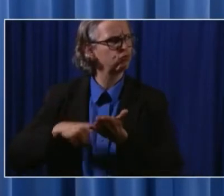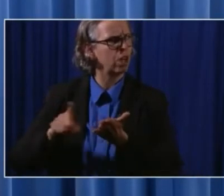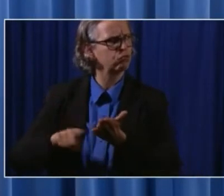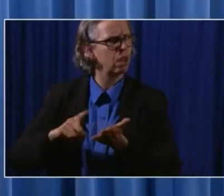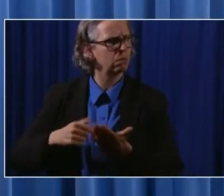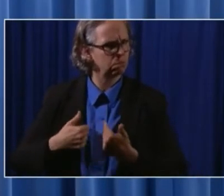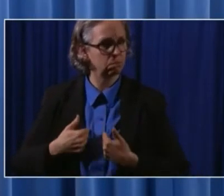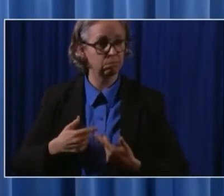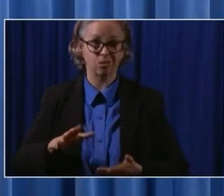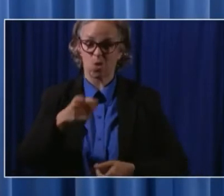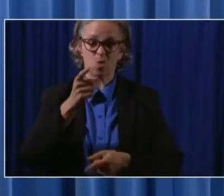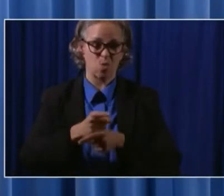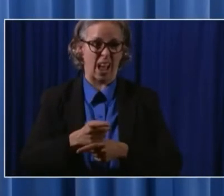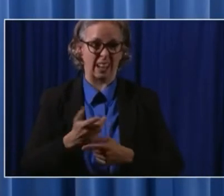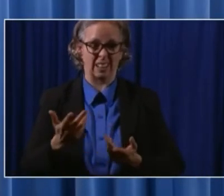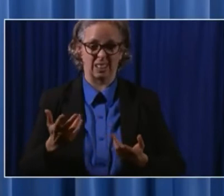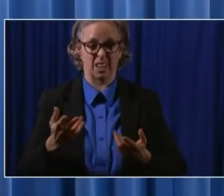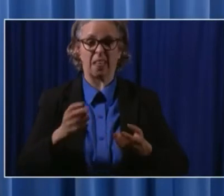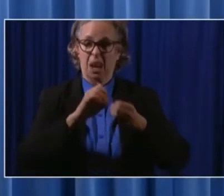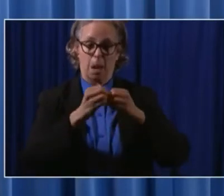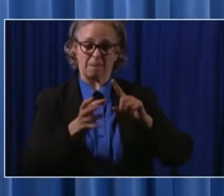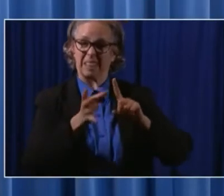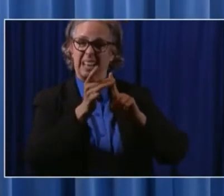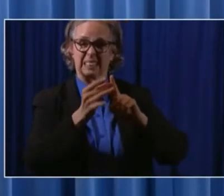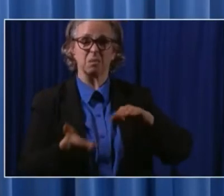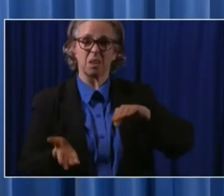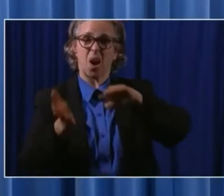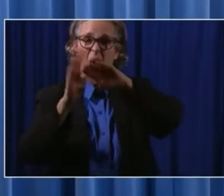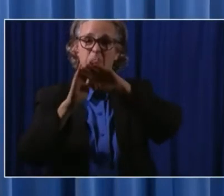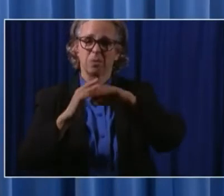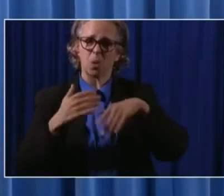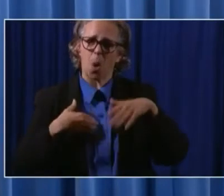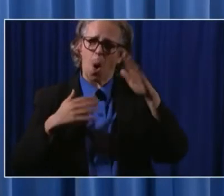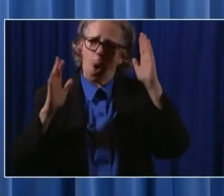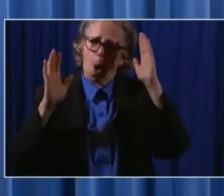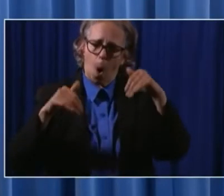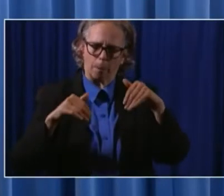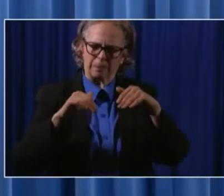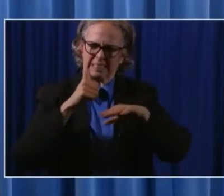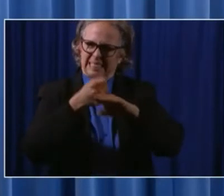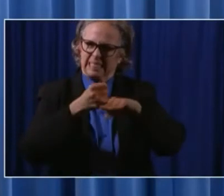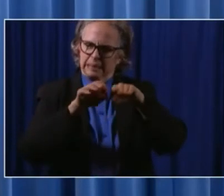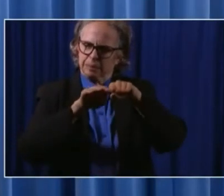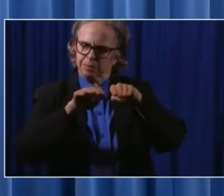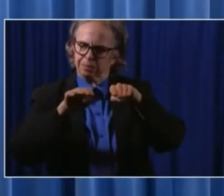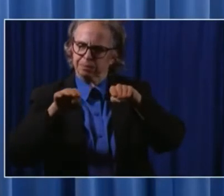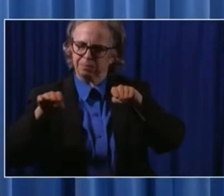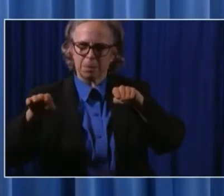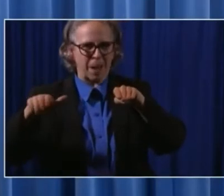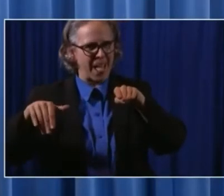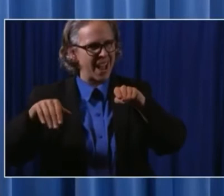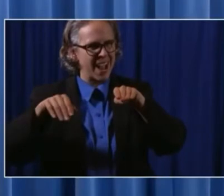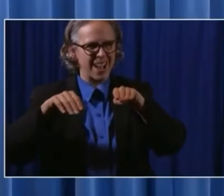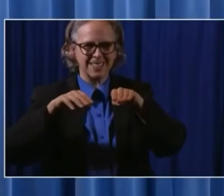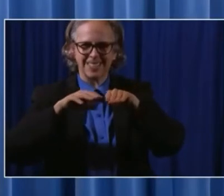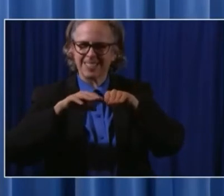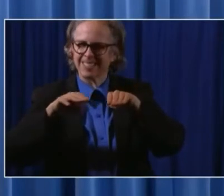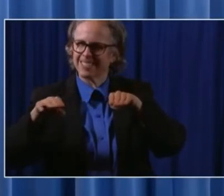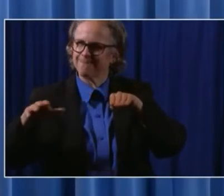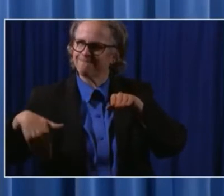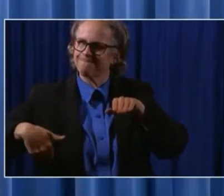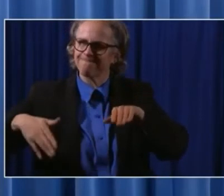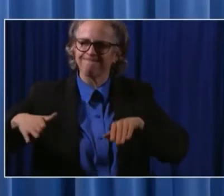cases. We hope we've hit a plateau, but we don't know whether we really have or not. So I think the hospitals would